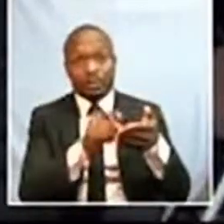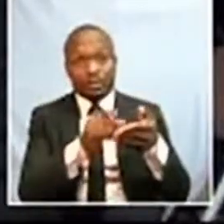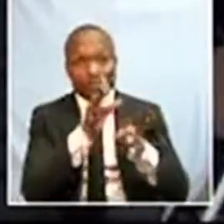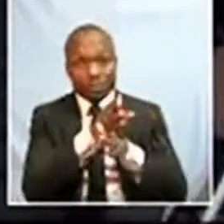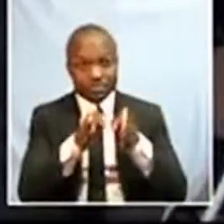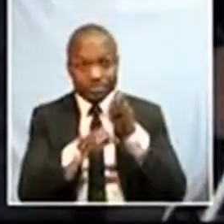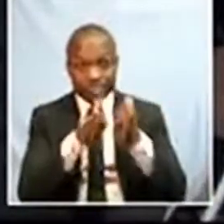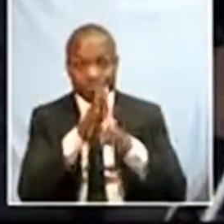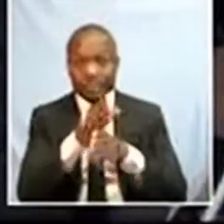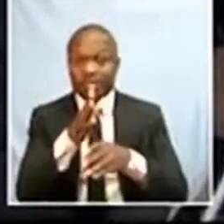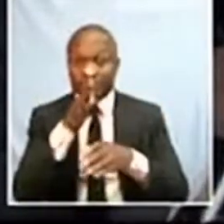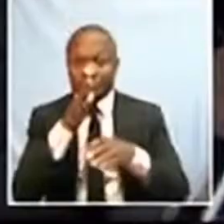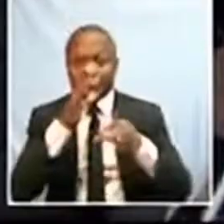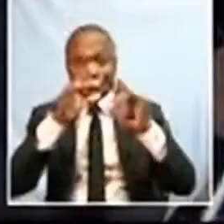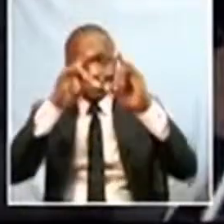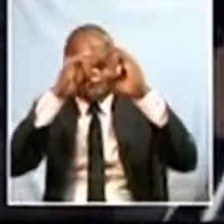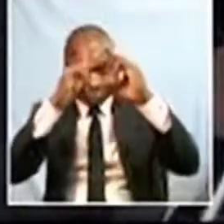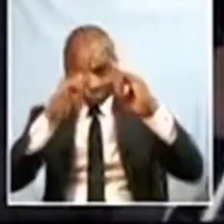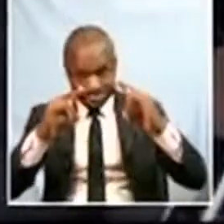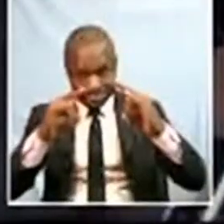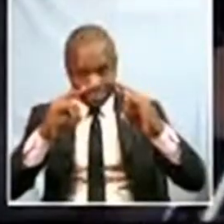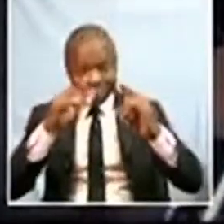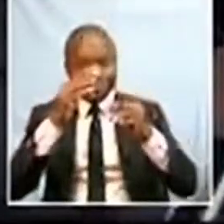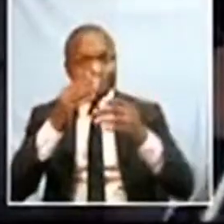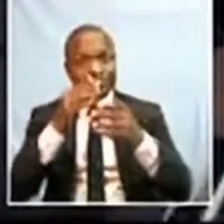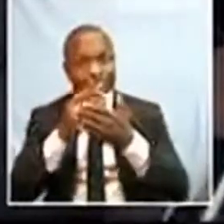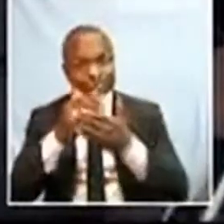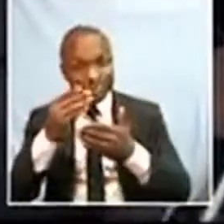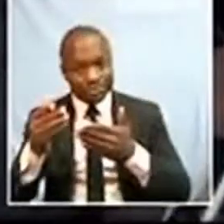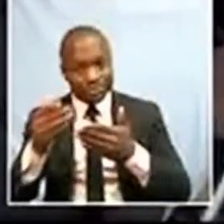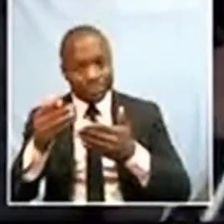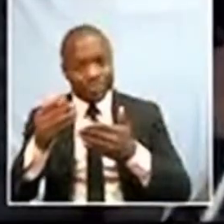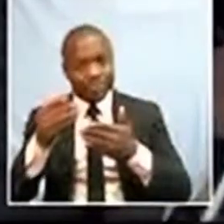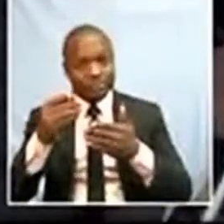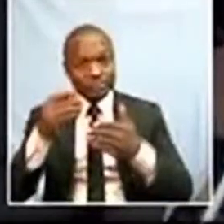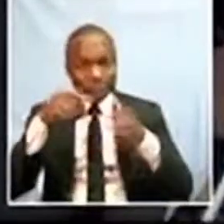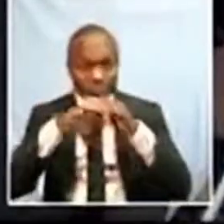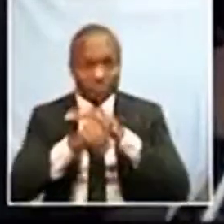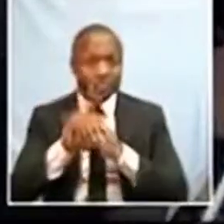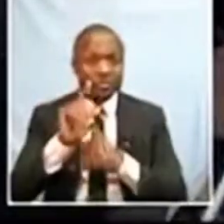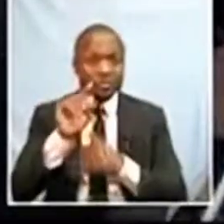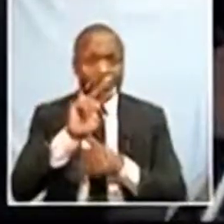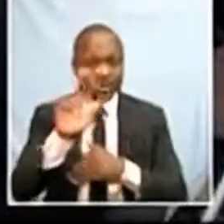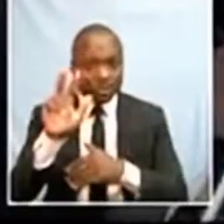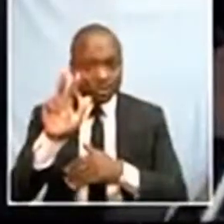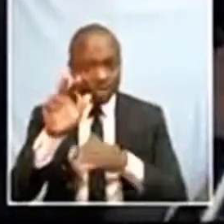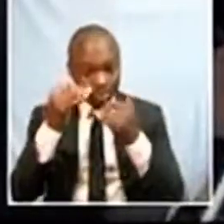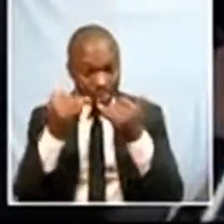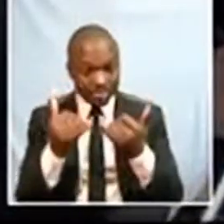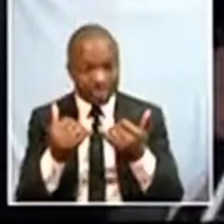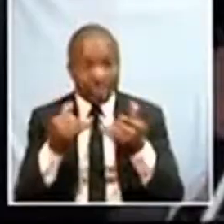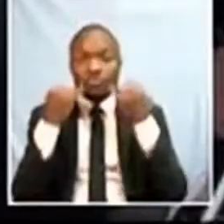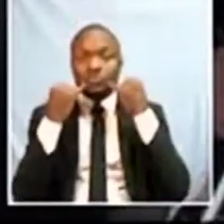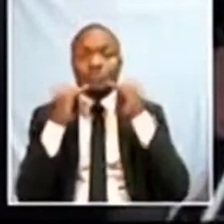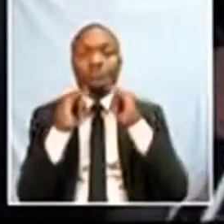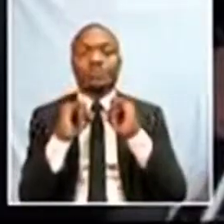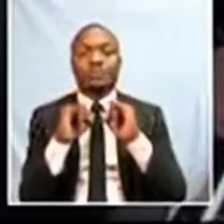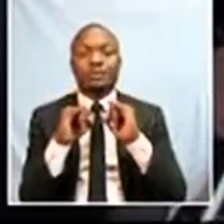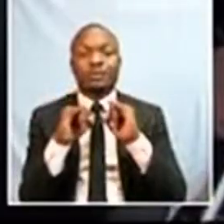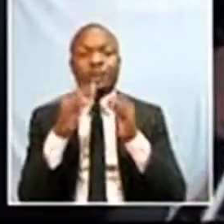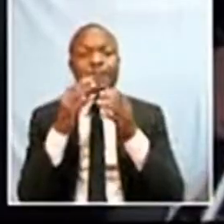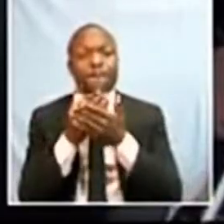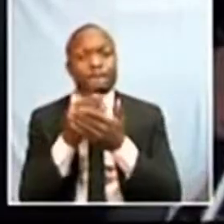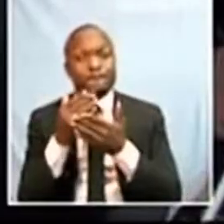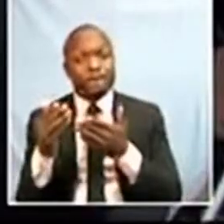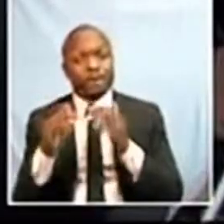shelter. And procurement went in through 2023, and now we are being told that procurement